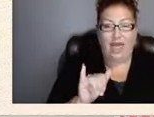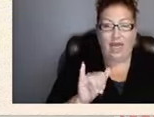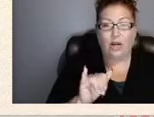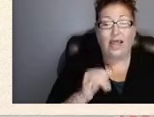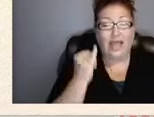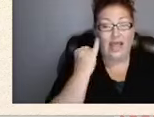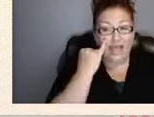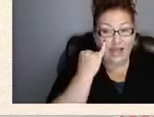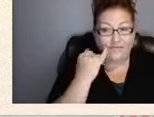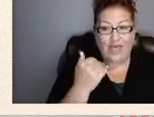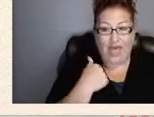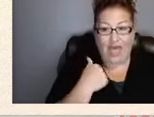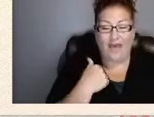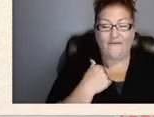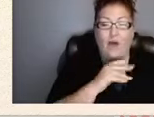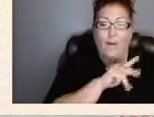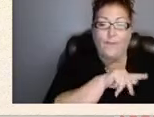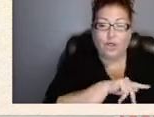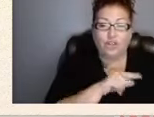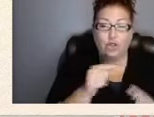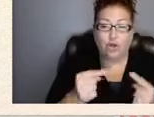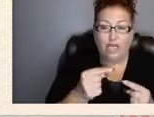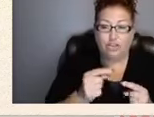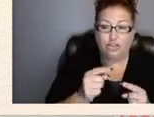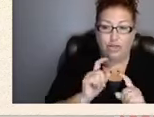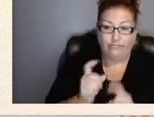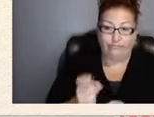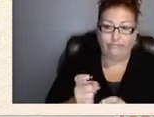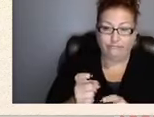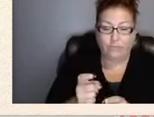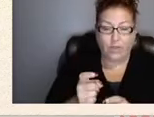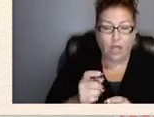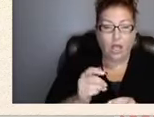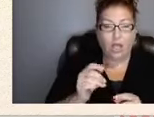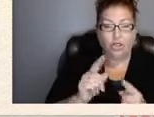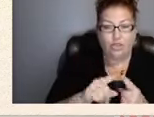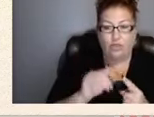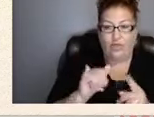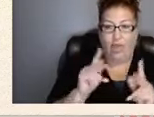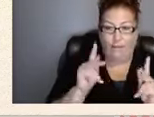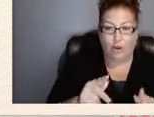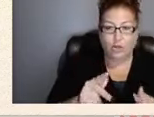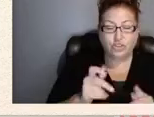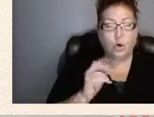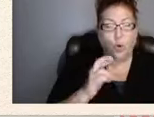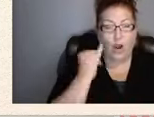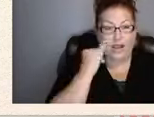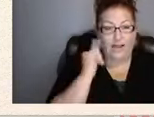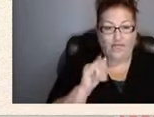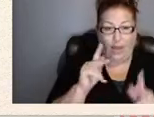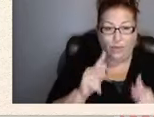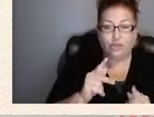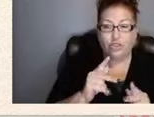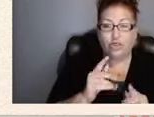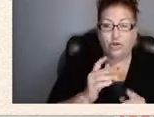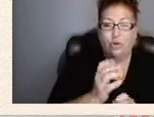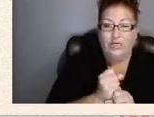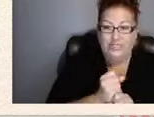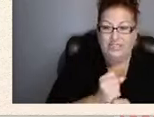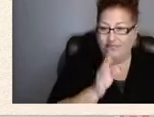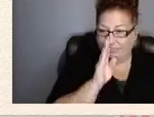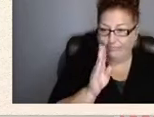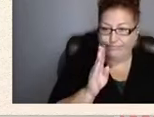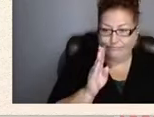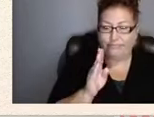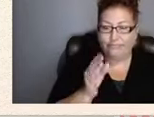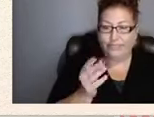is a personal injury award to the individual with special needs, if that individual receives an outright inheritance or gift, so that goes